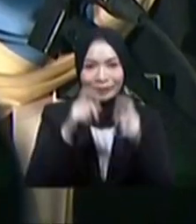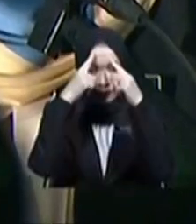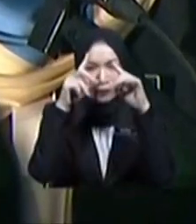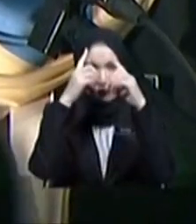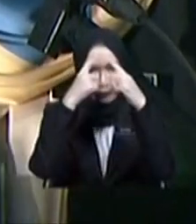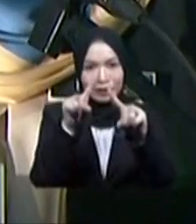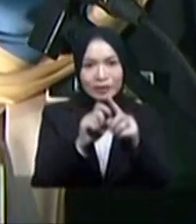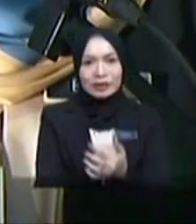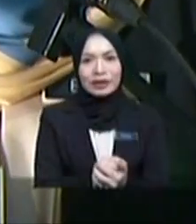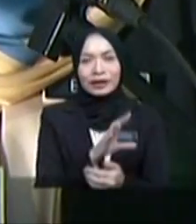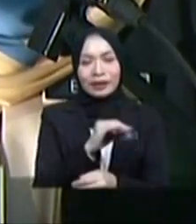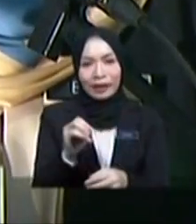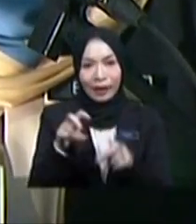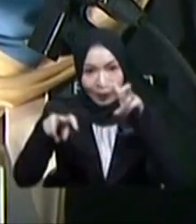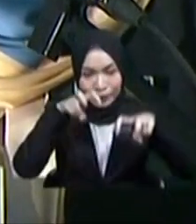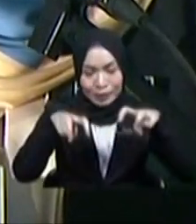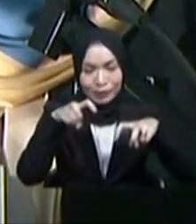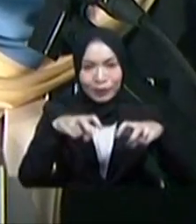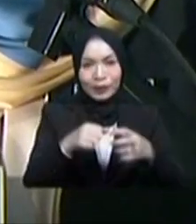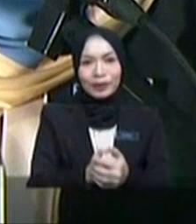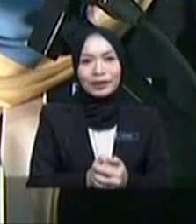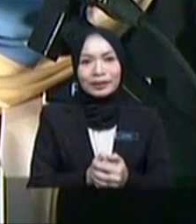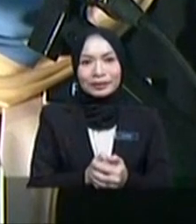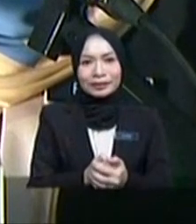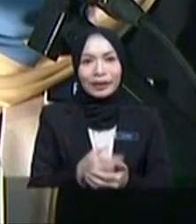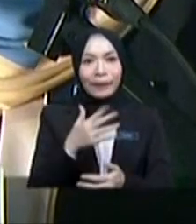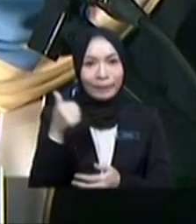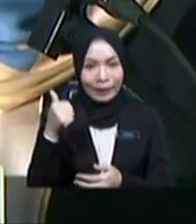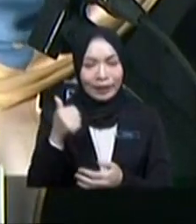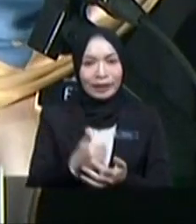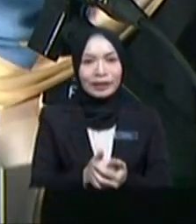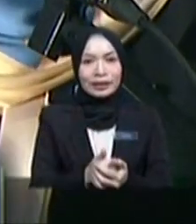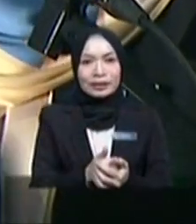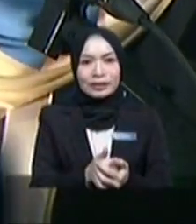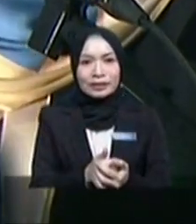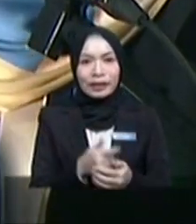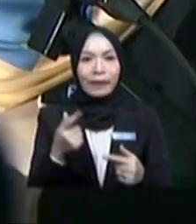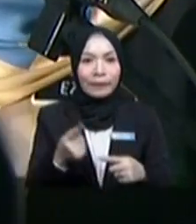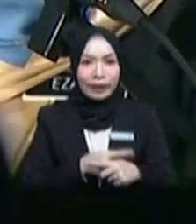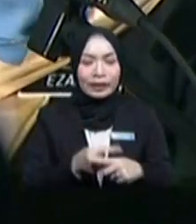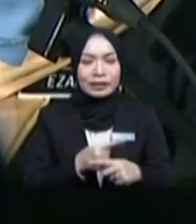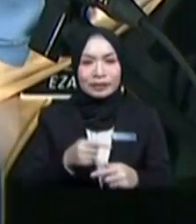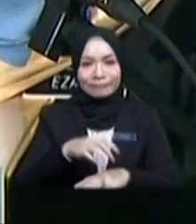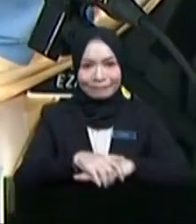Education, Exploring Innovations and Best Practices in English Language Teaching.